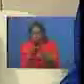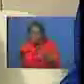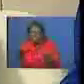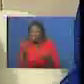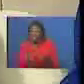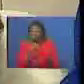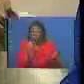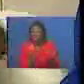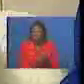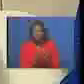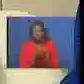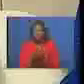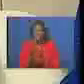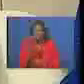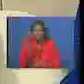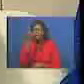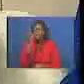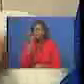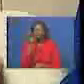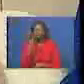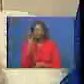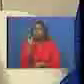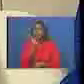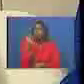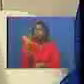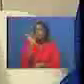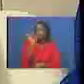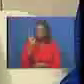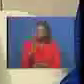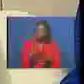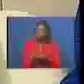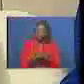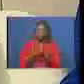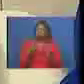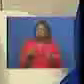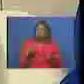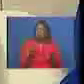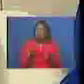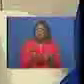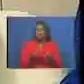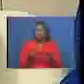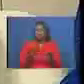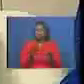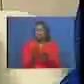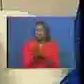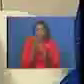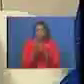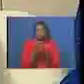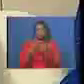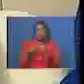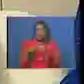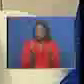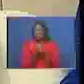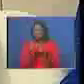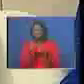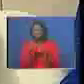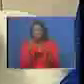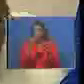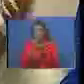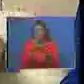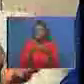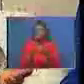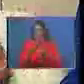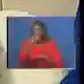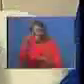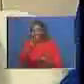they begin to relate with other colleagues at the workspace they form friendship and that changes the mindset of work colleagues who then when